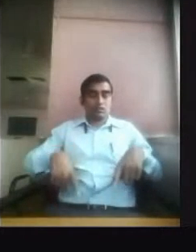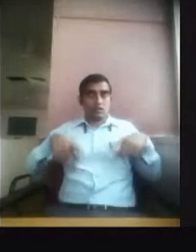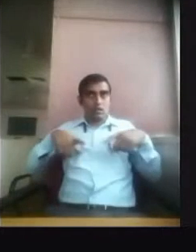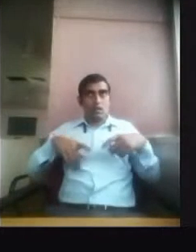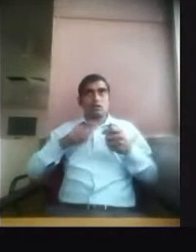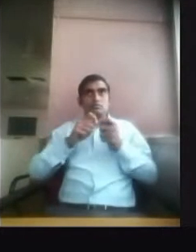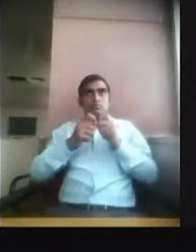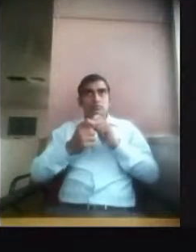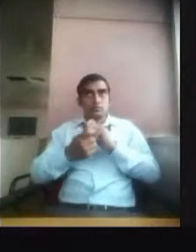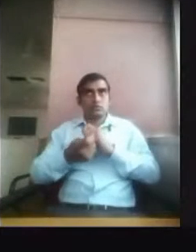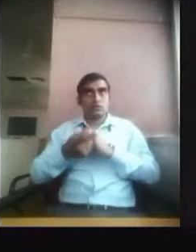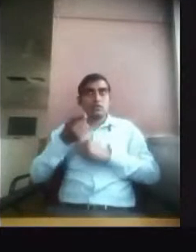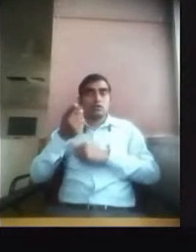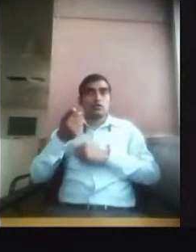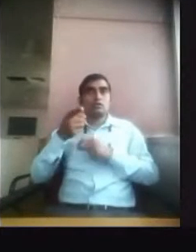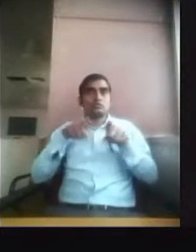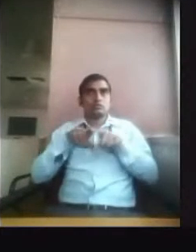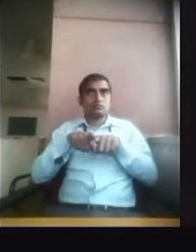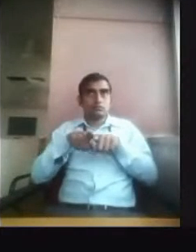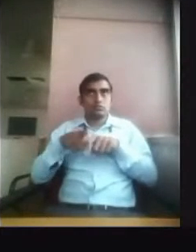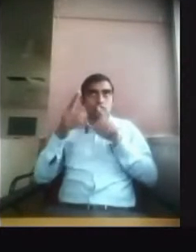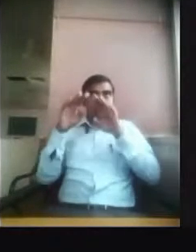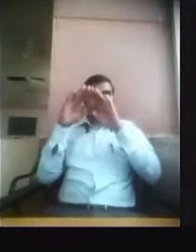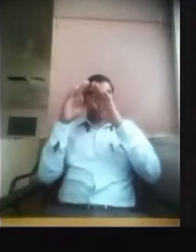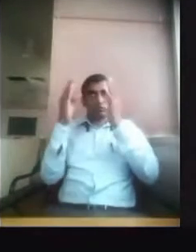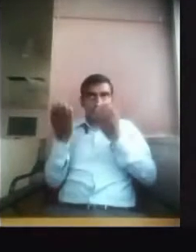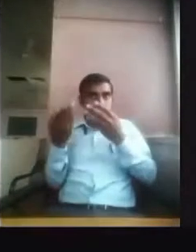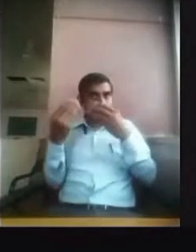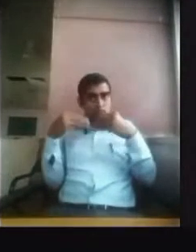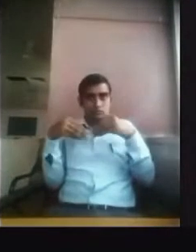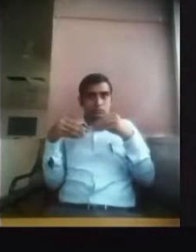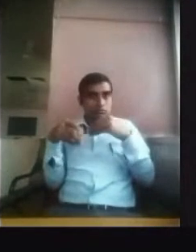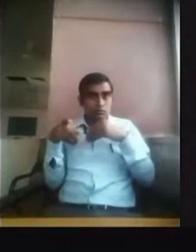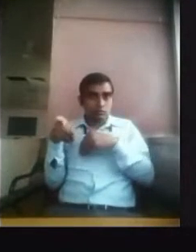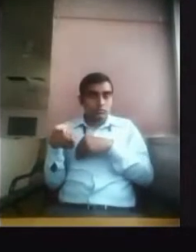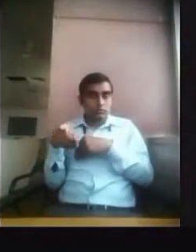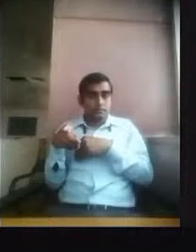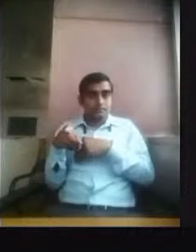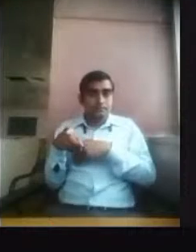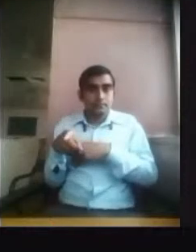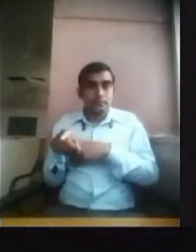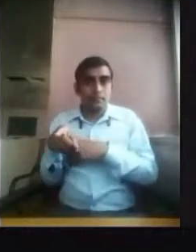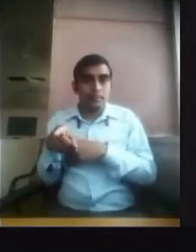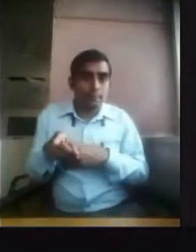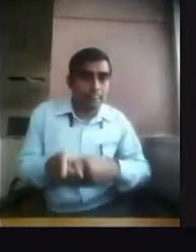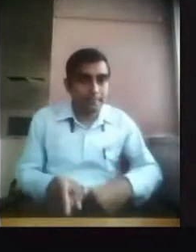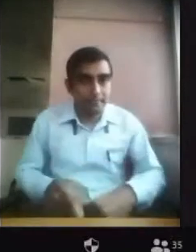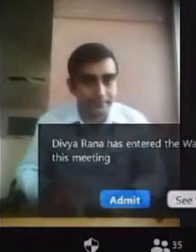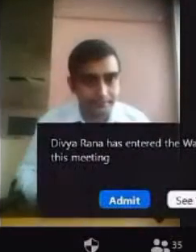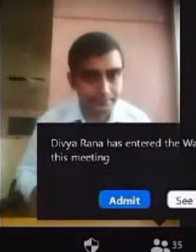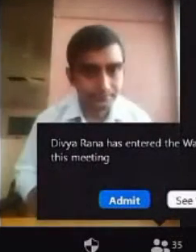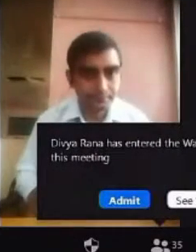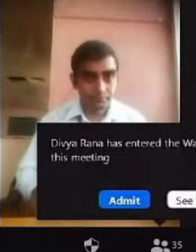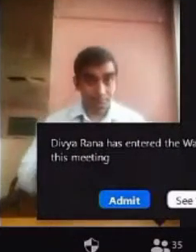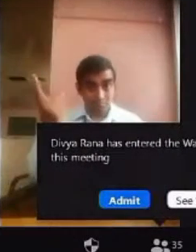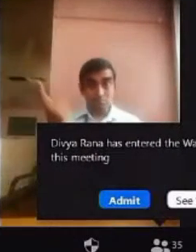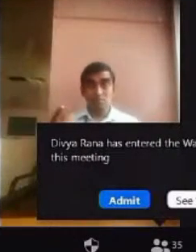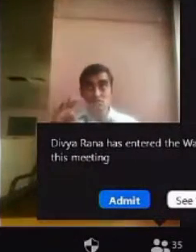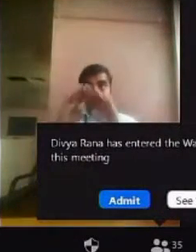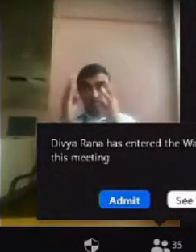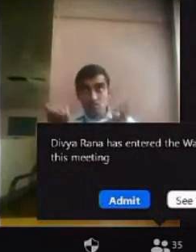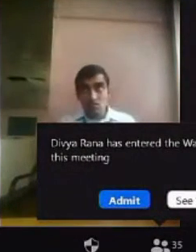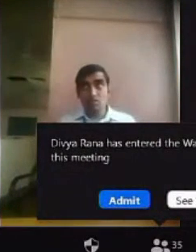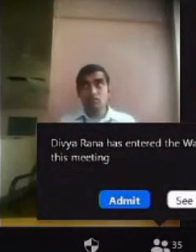the change that COVID 19 brought about in her life, like for instance, with regard to her ration shop, they could